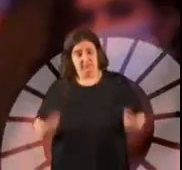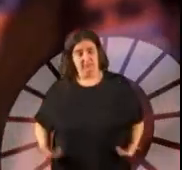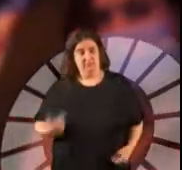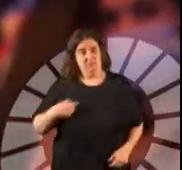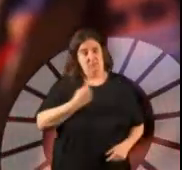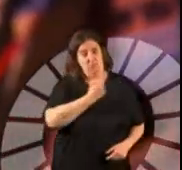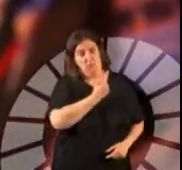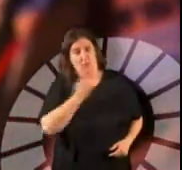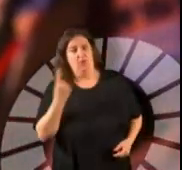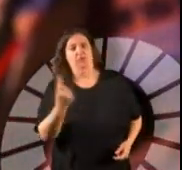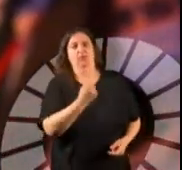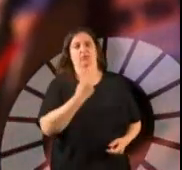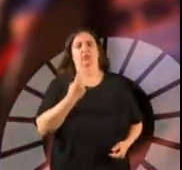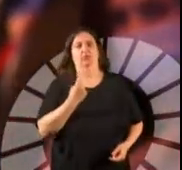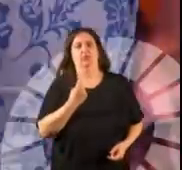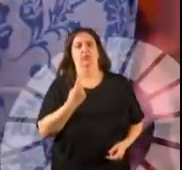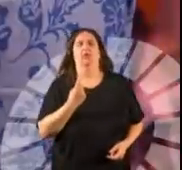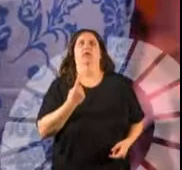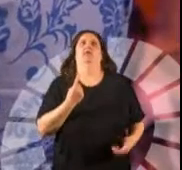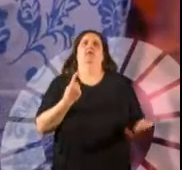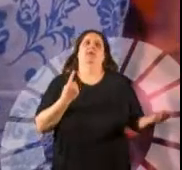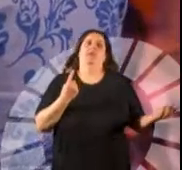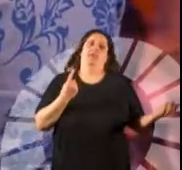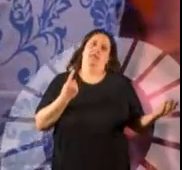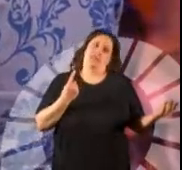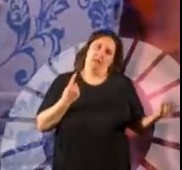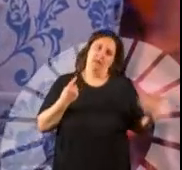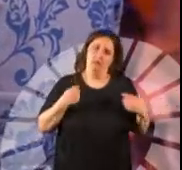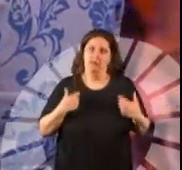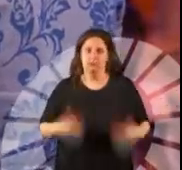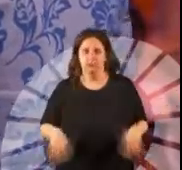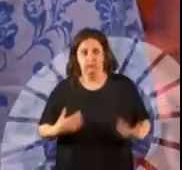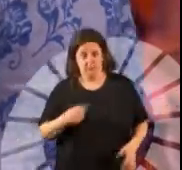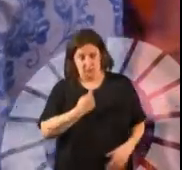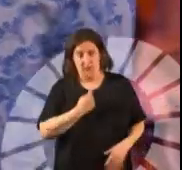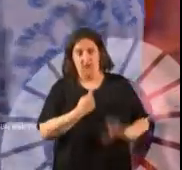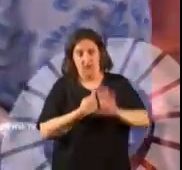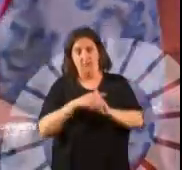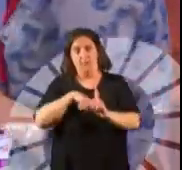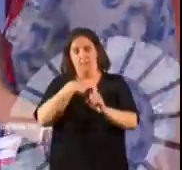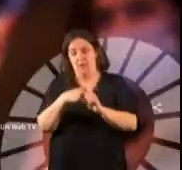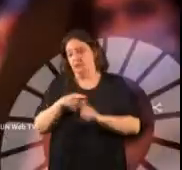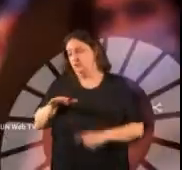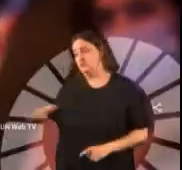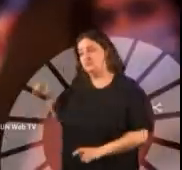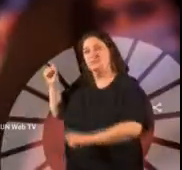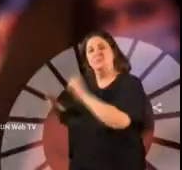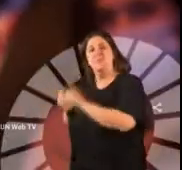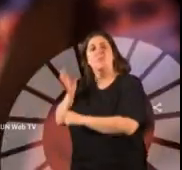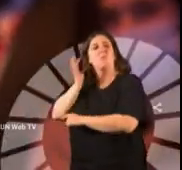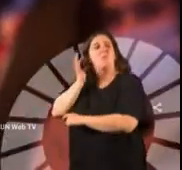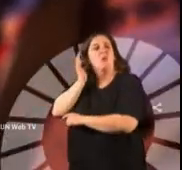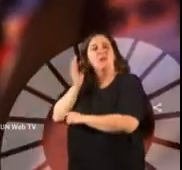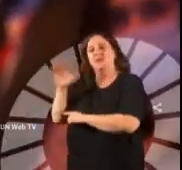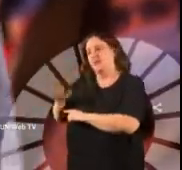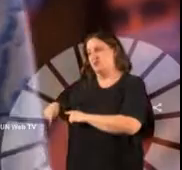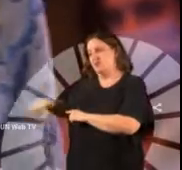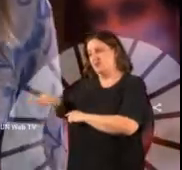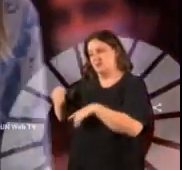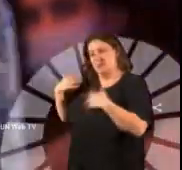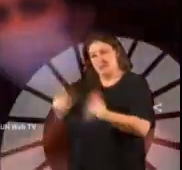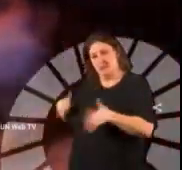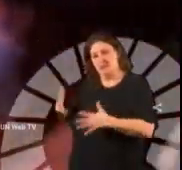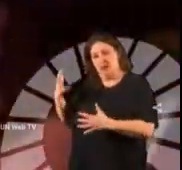have said to me, I feel like the system have abandoned me. So what should we see right